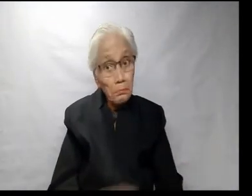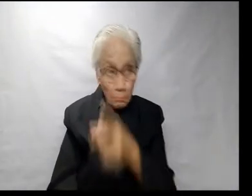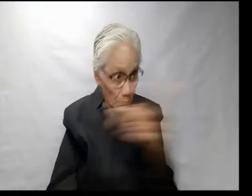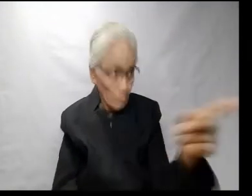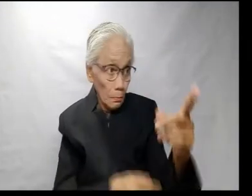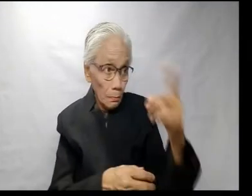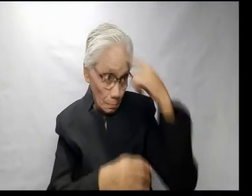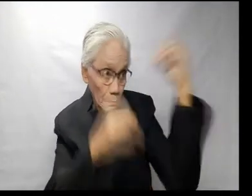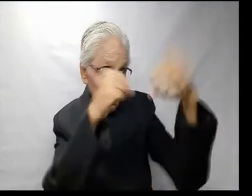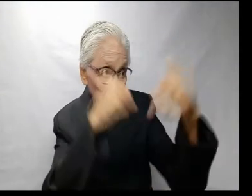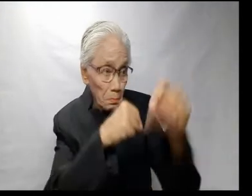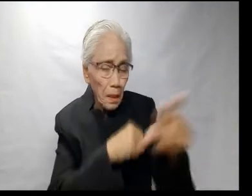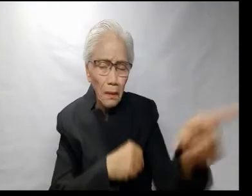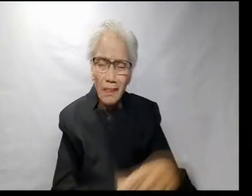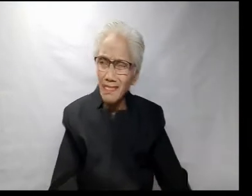Do you agree?